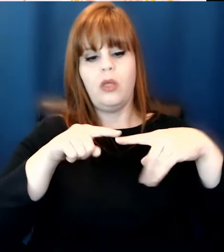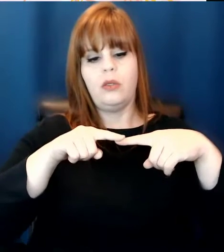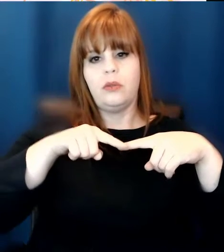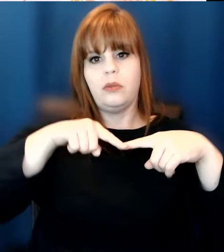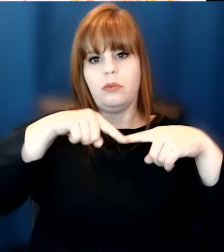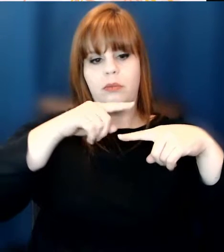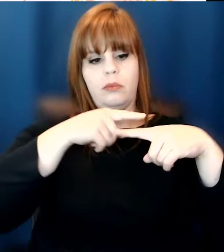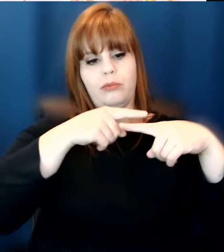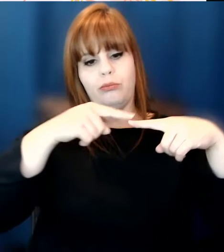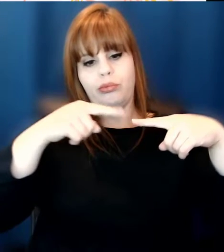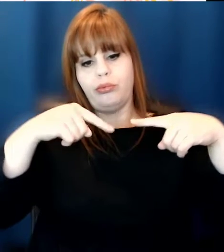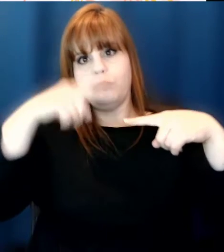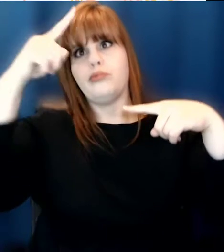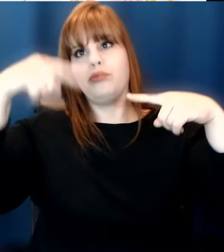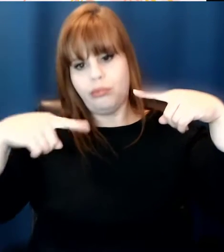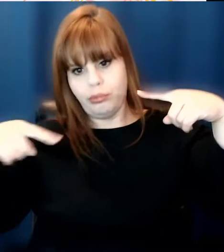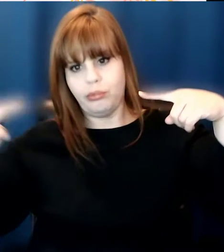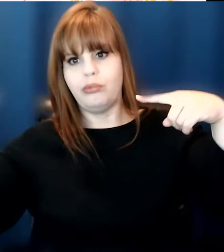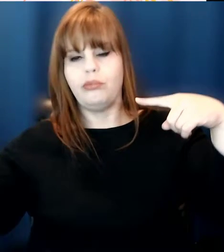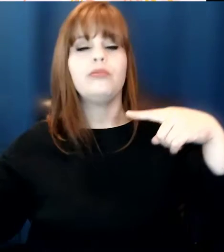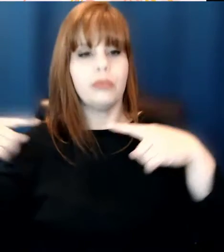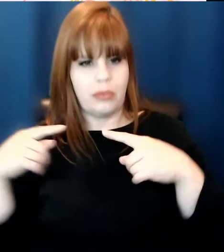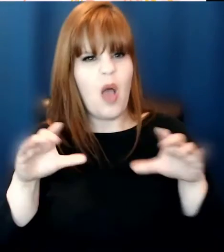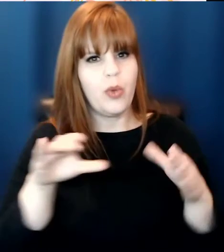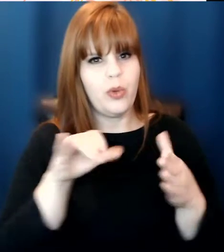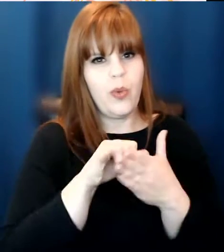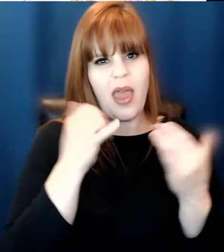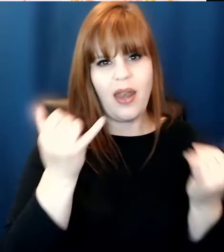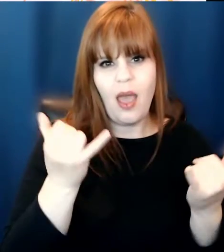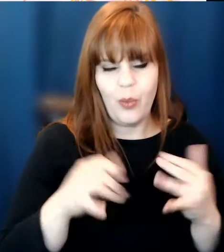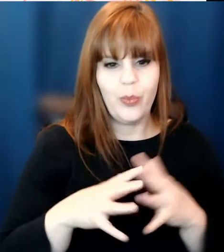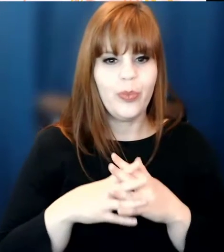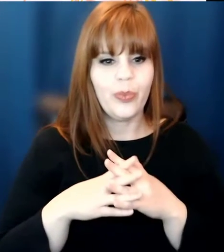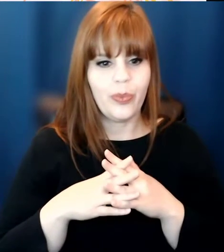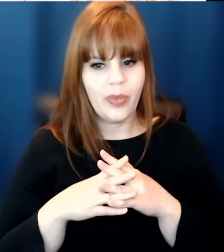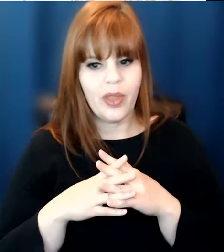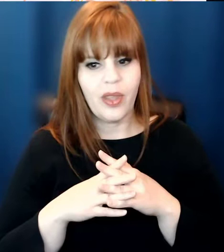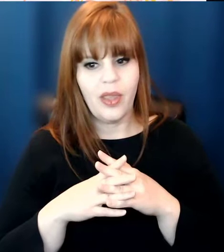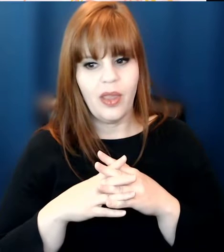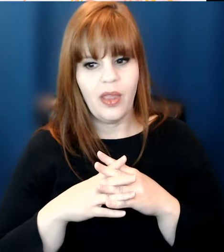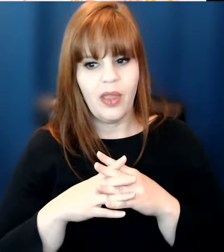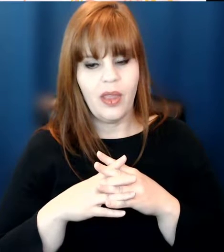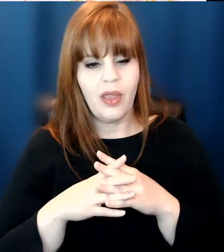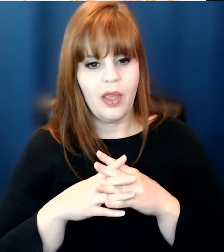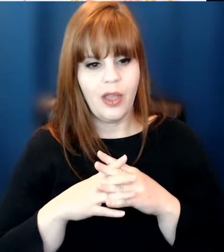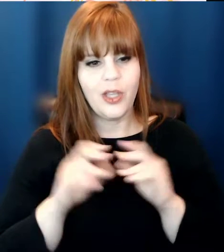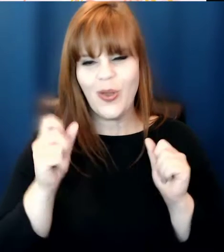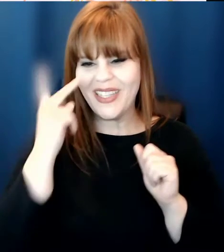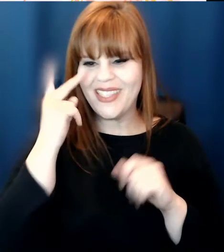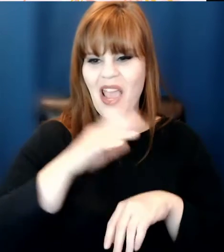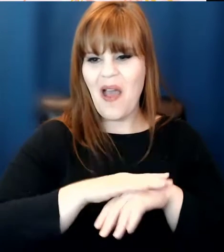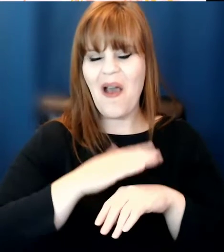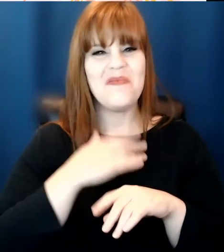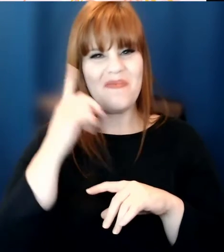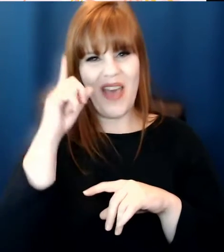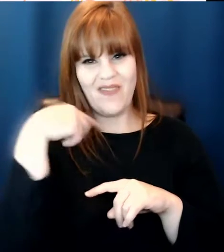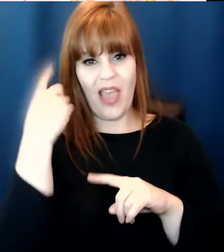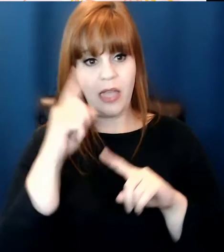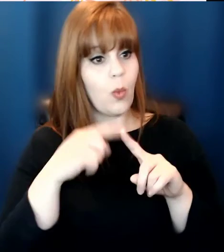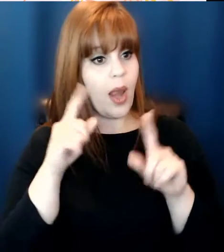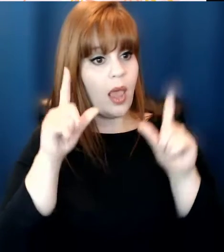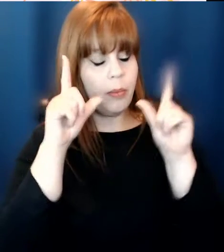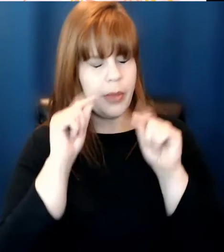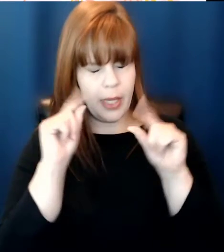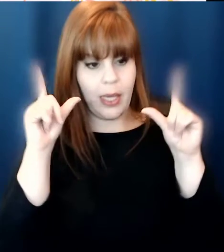So let's just do that right now. And you can see actually on my face before when I'm